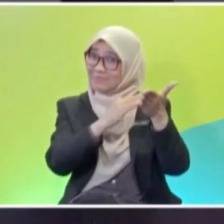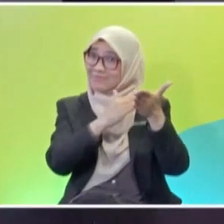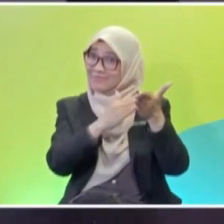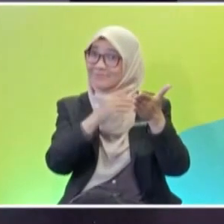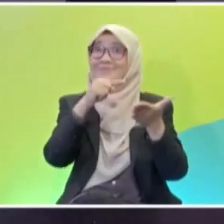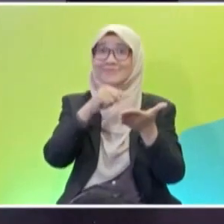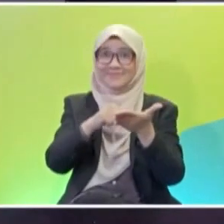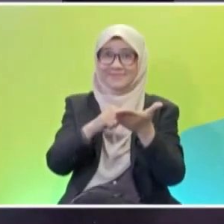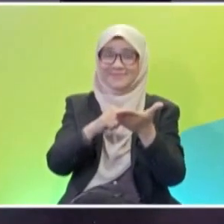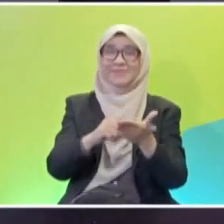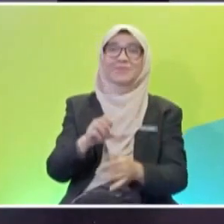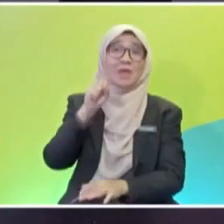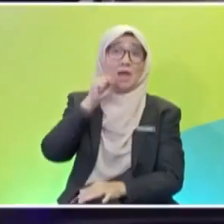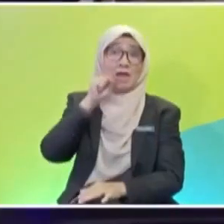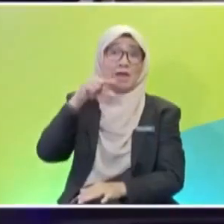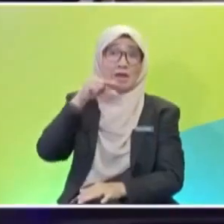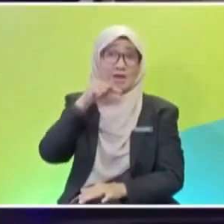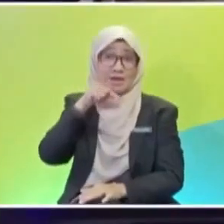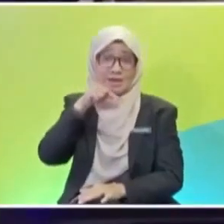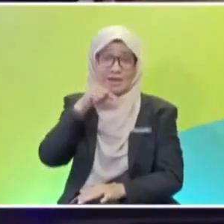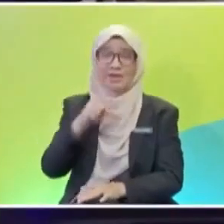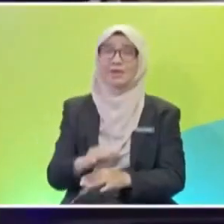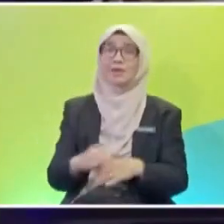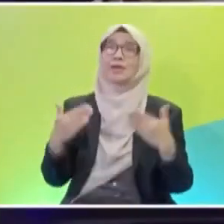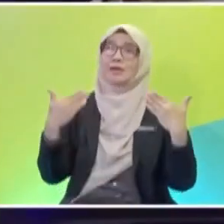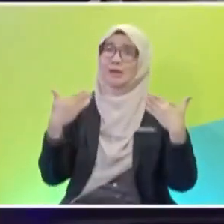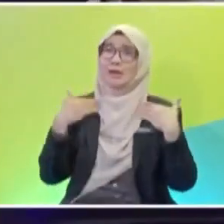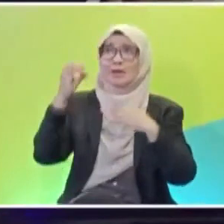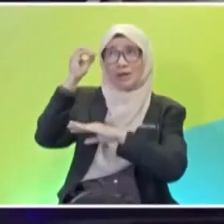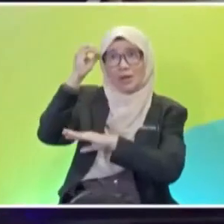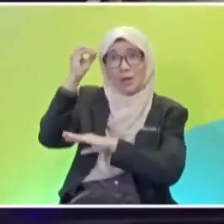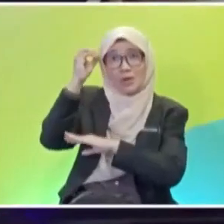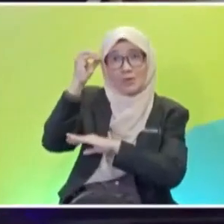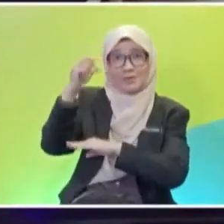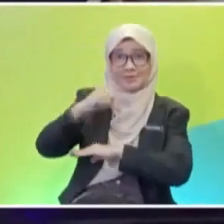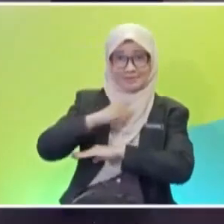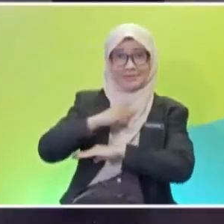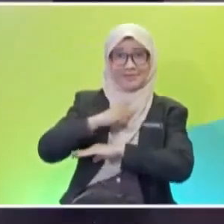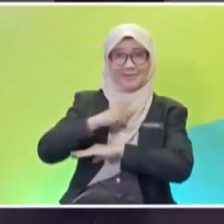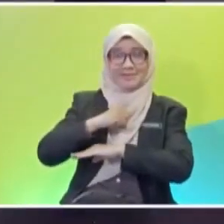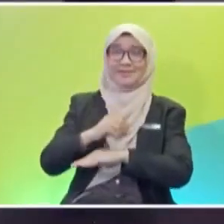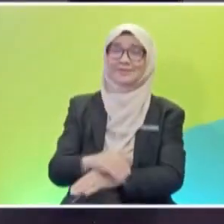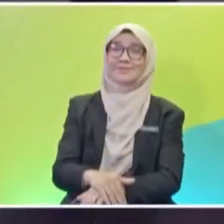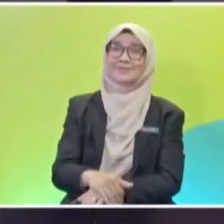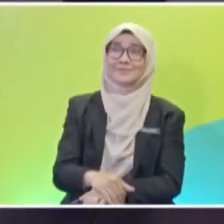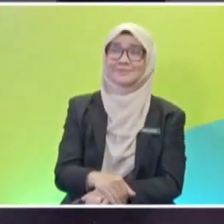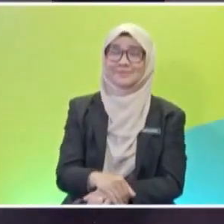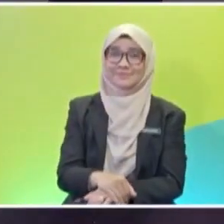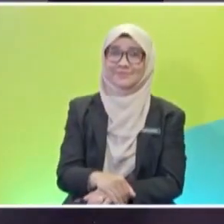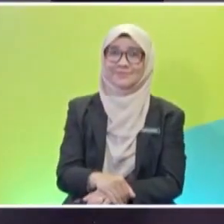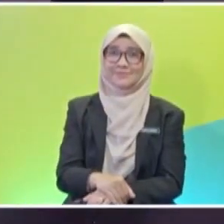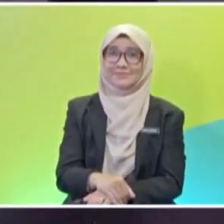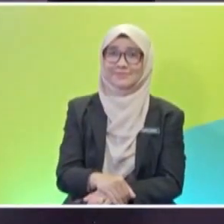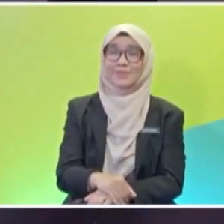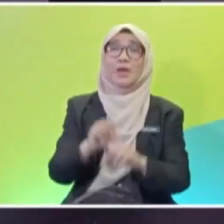as well. Yes, here. Exactly. I'm looking forward to hearing from the girls, actually. Alright, and I've put in the two pictures on the